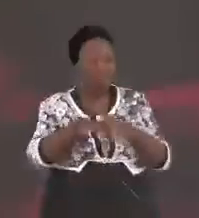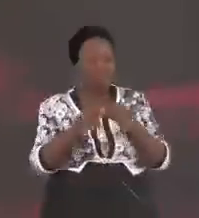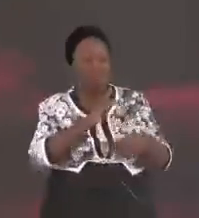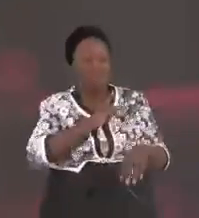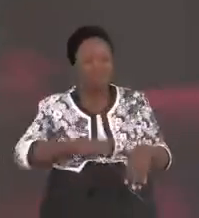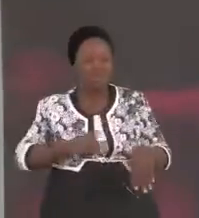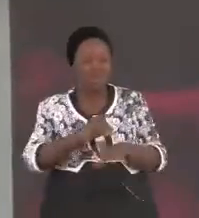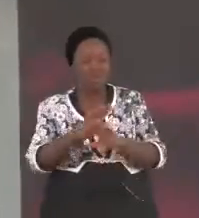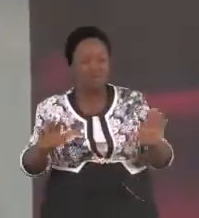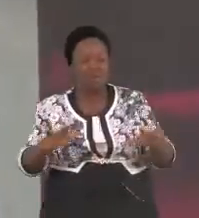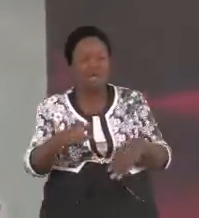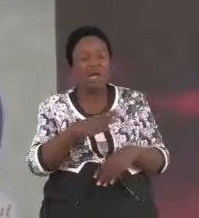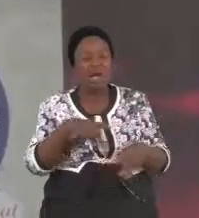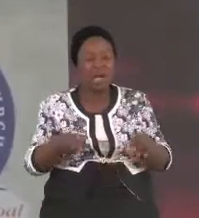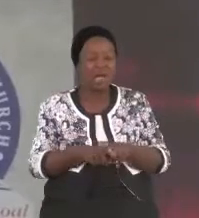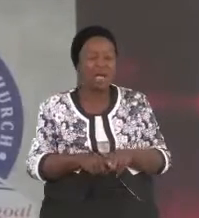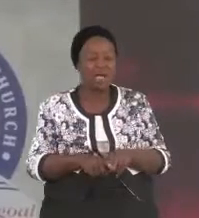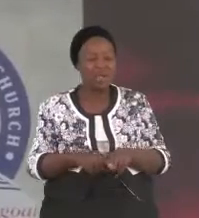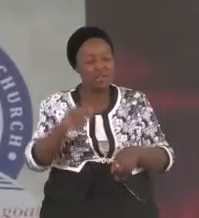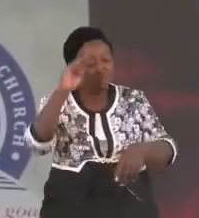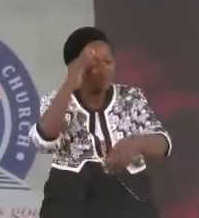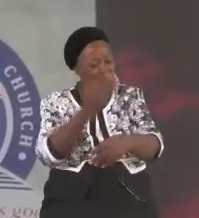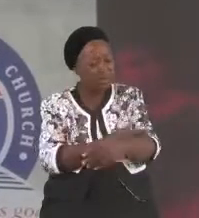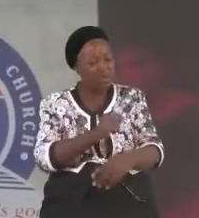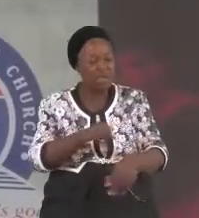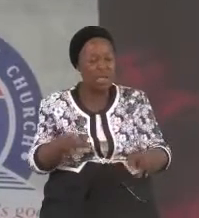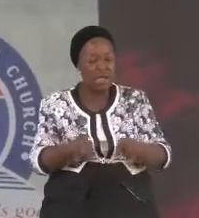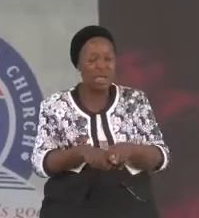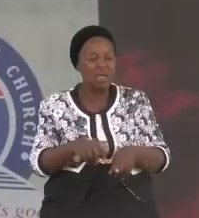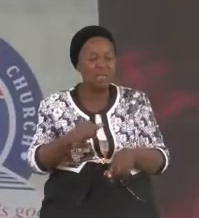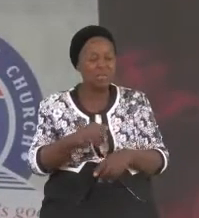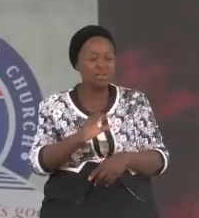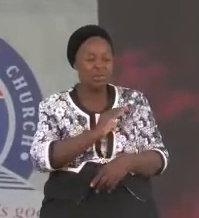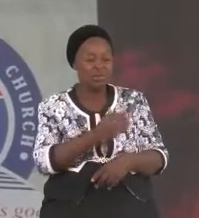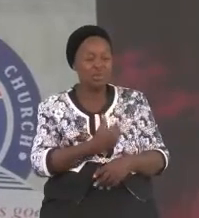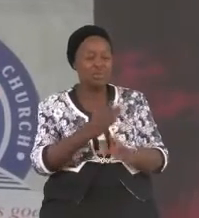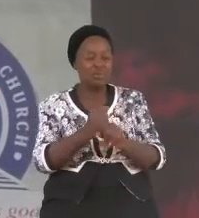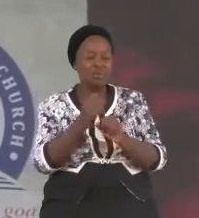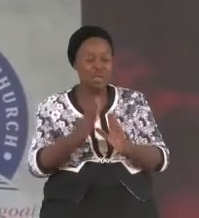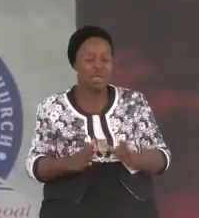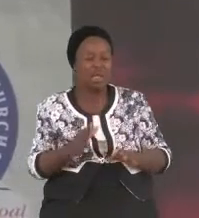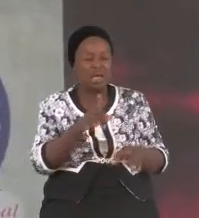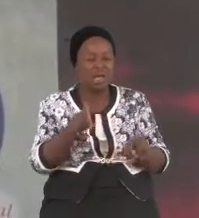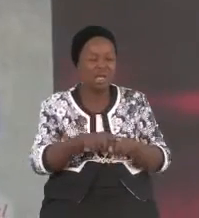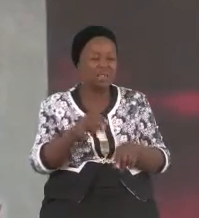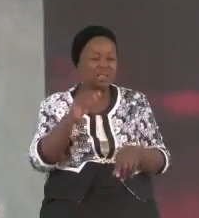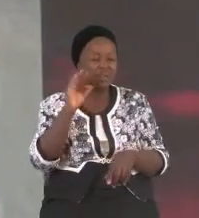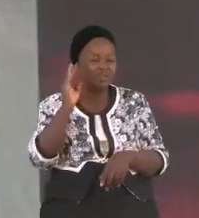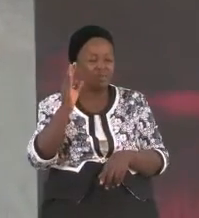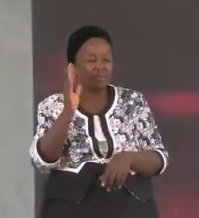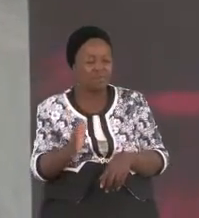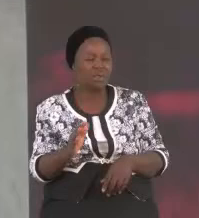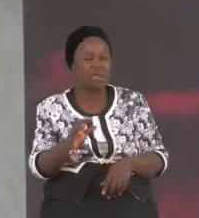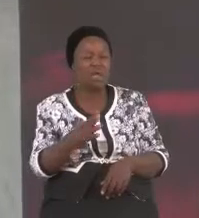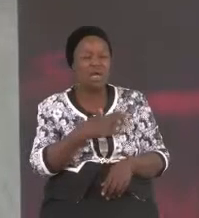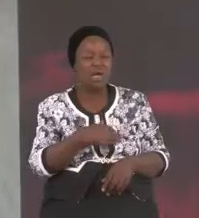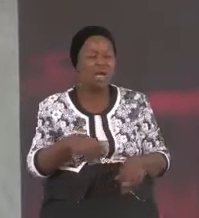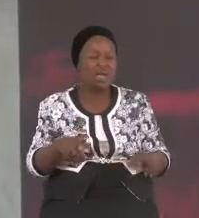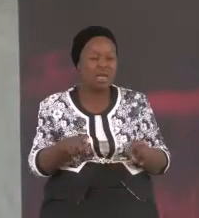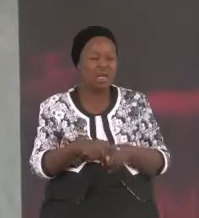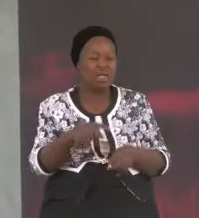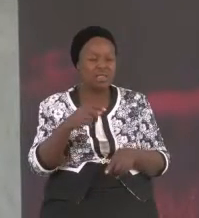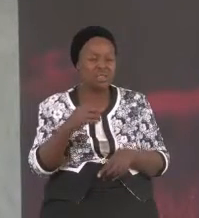as sons as soon win us as ministers and as the declarers